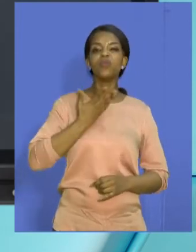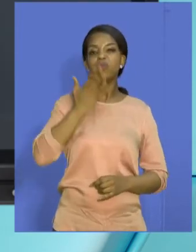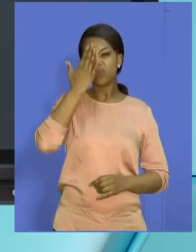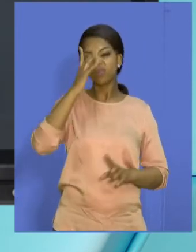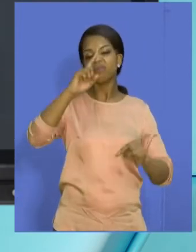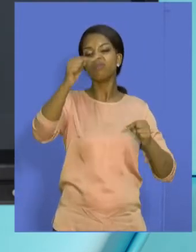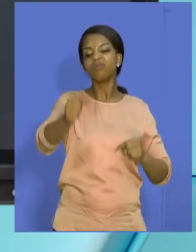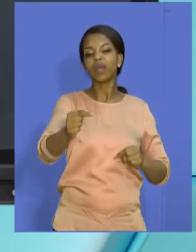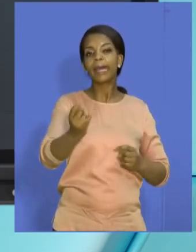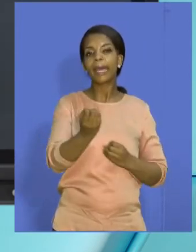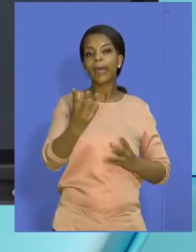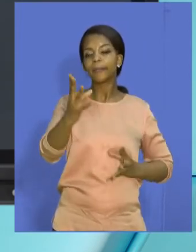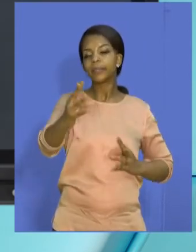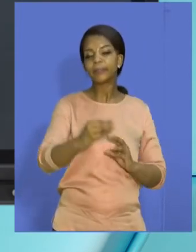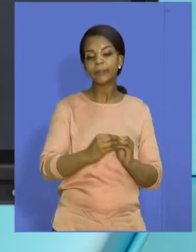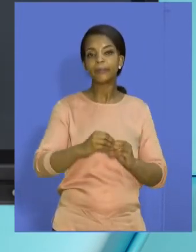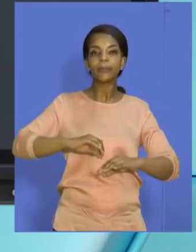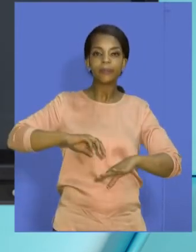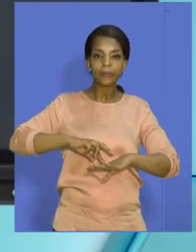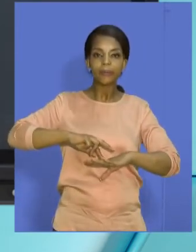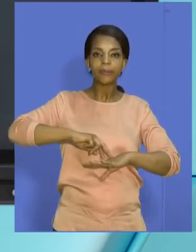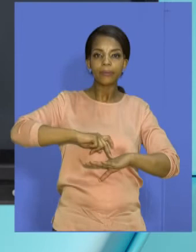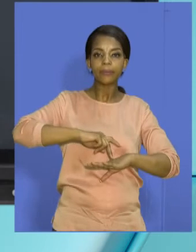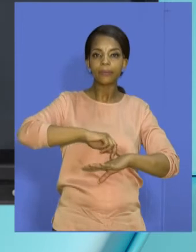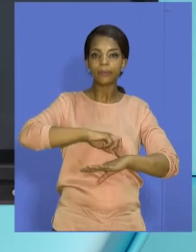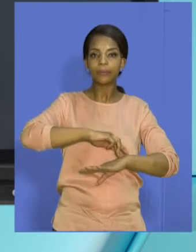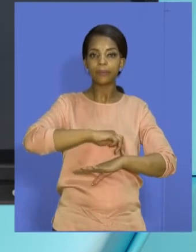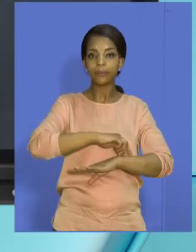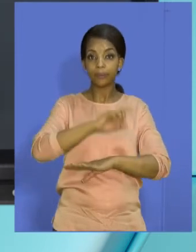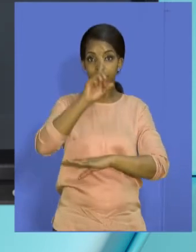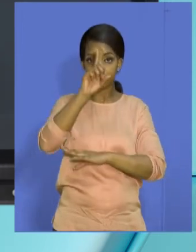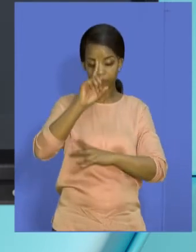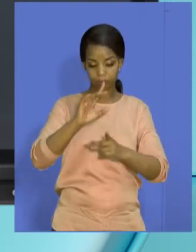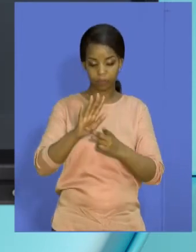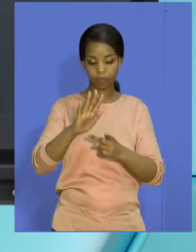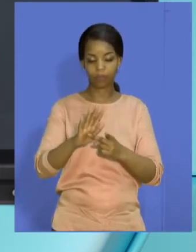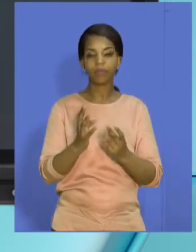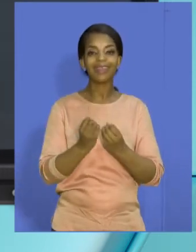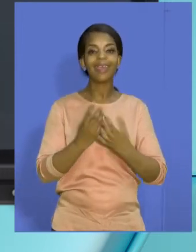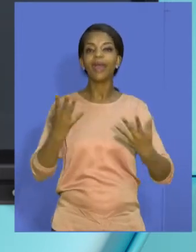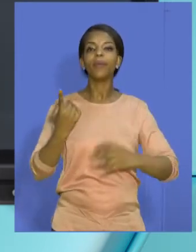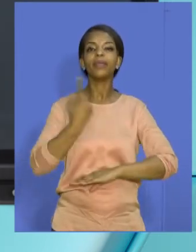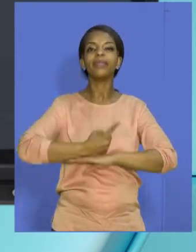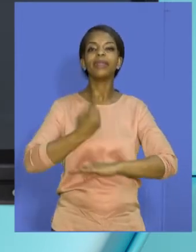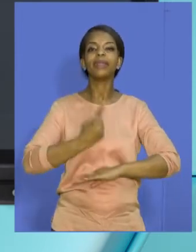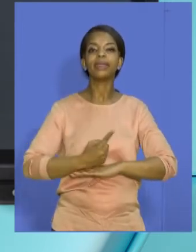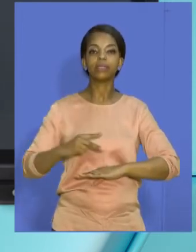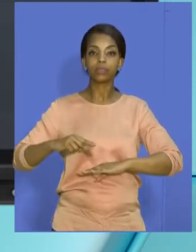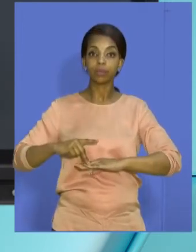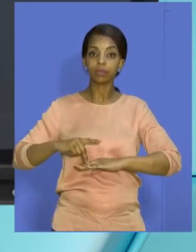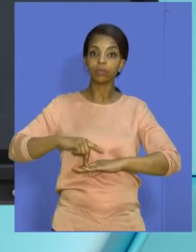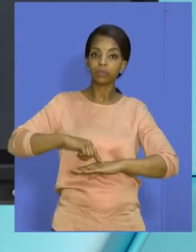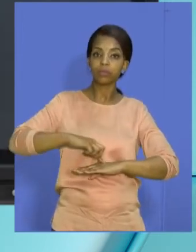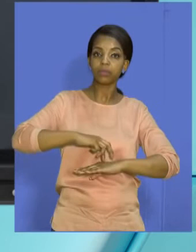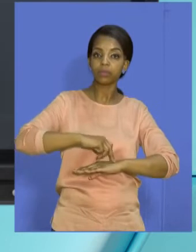And then also it will be how many days did they walk, and then you try and use that to talk about how many